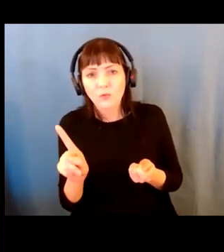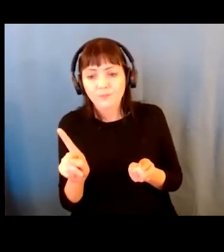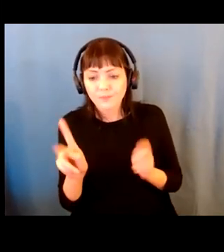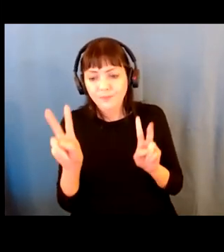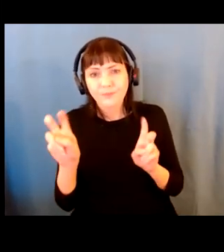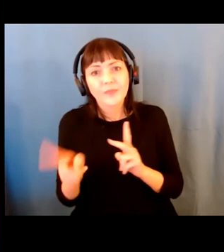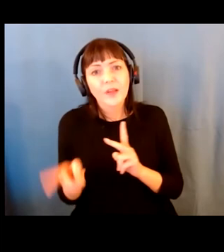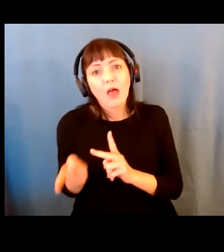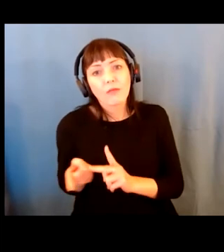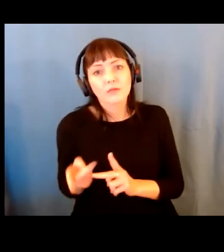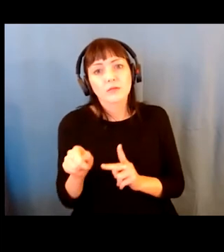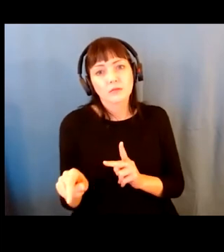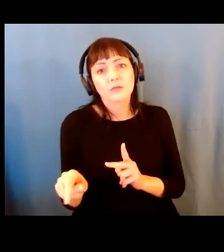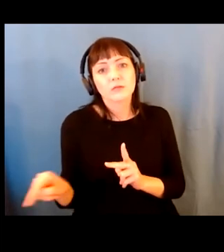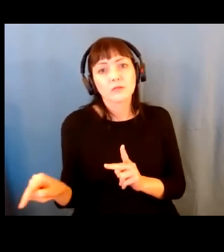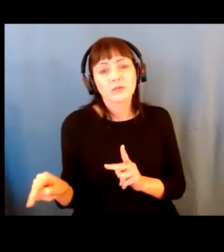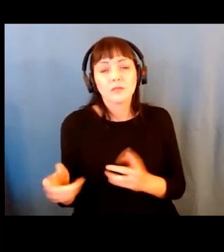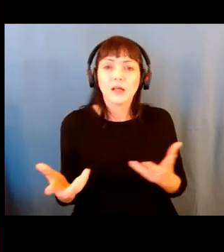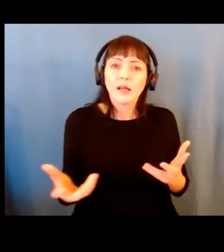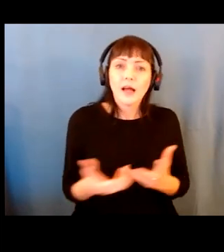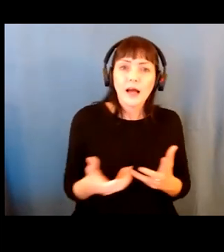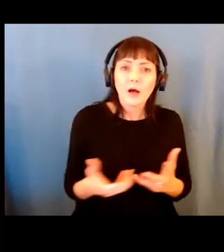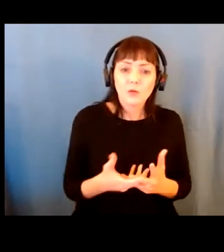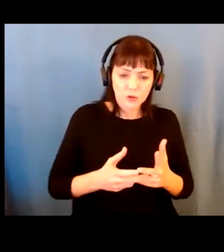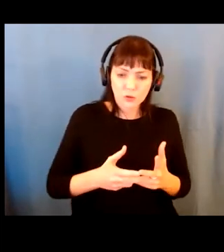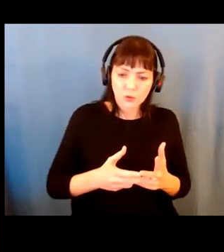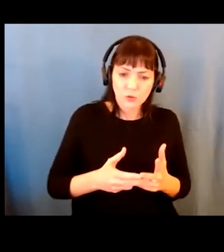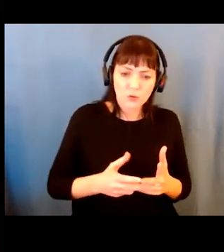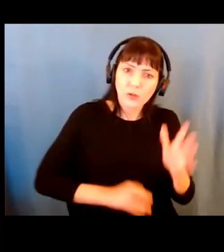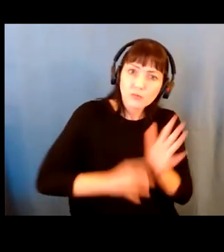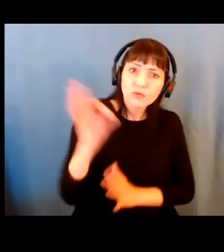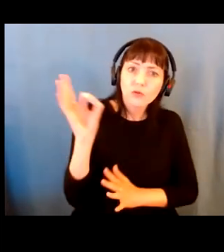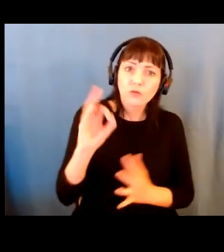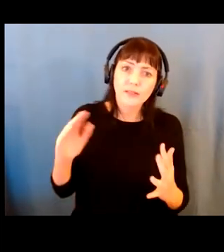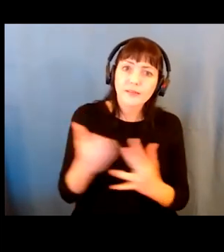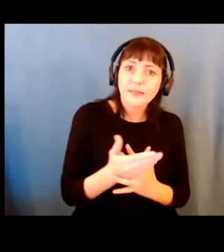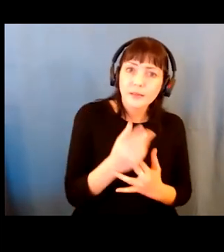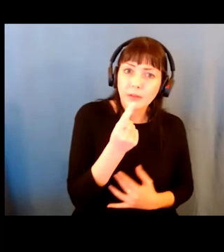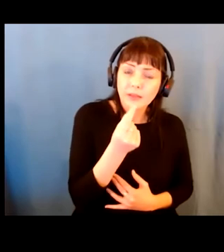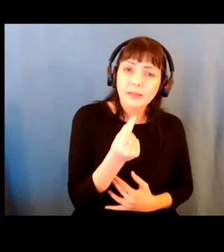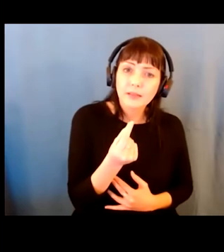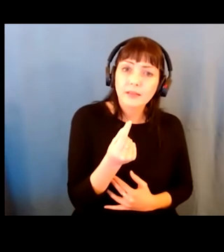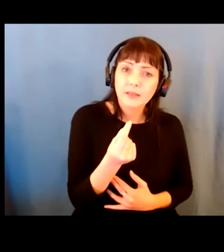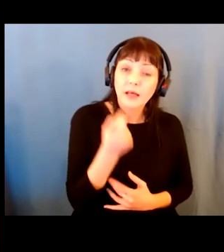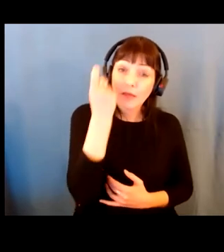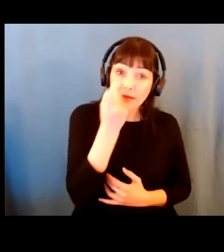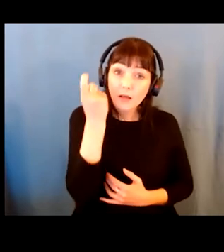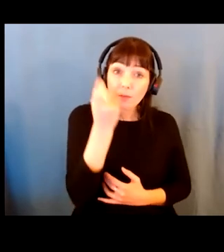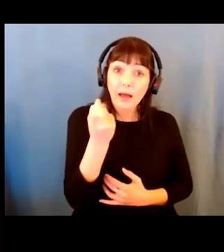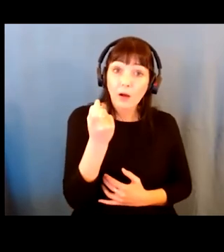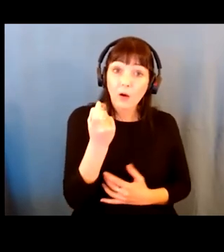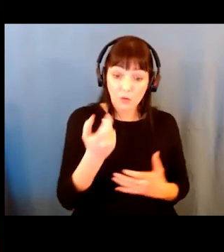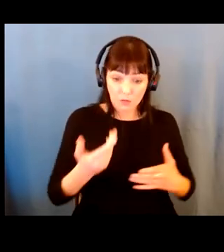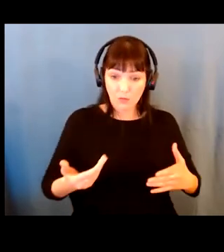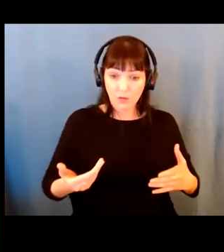includes, how it's working towards increased accessibility, you know, and really thinking about the